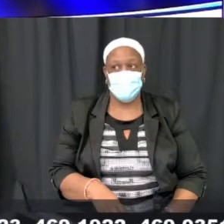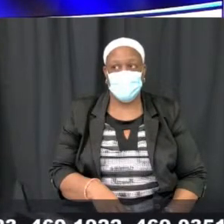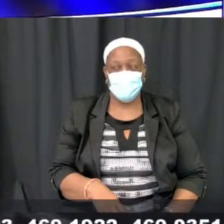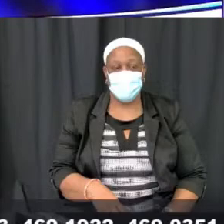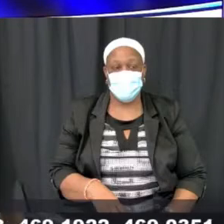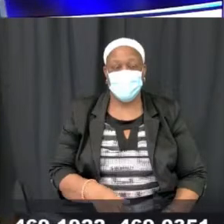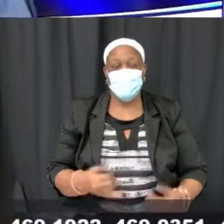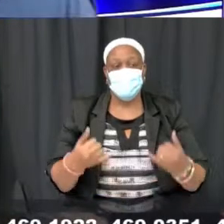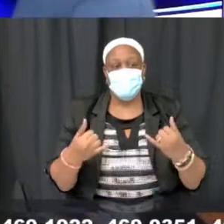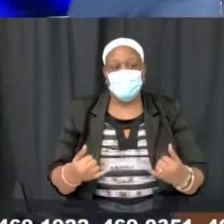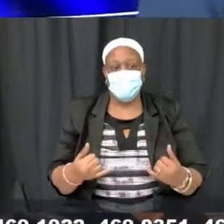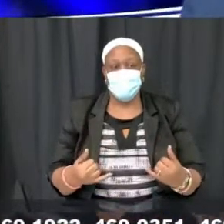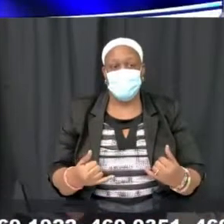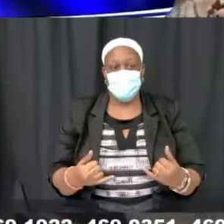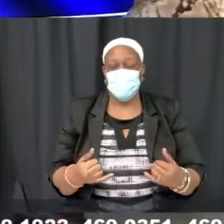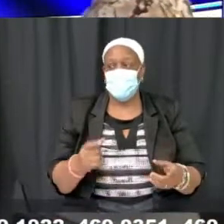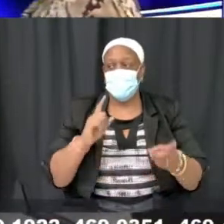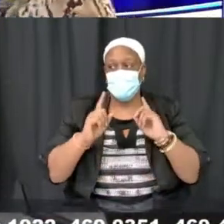us.